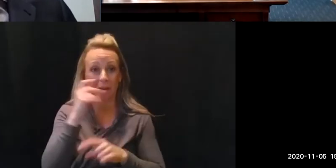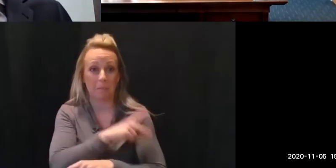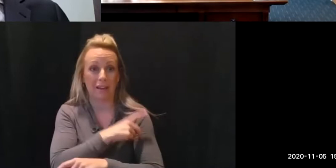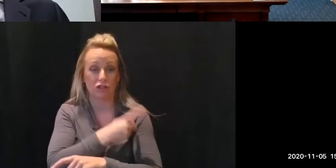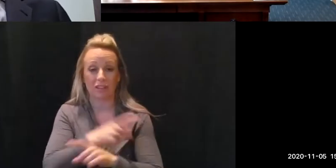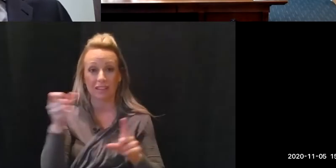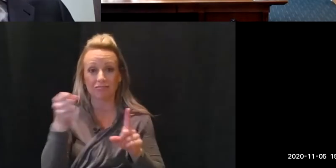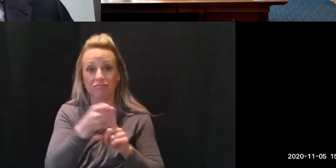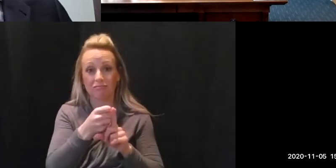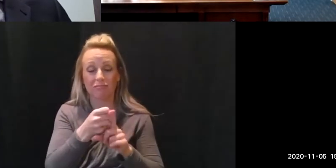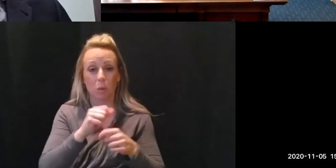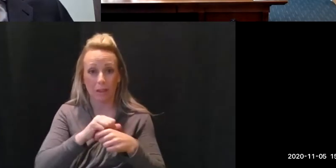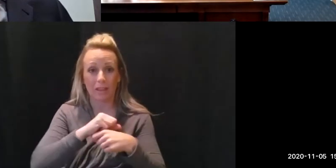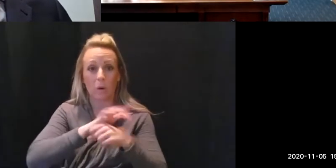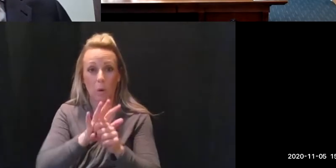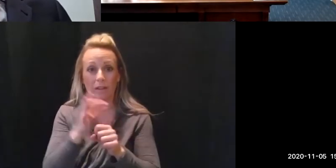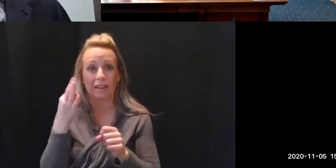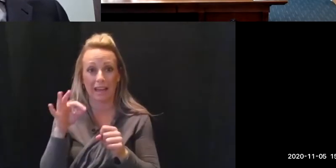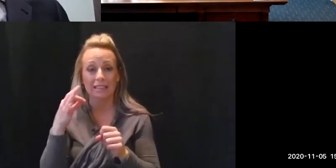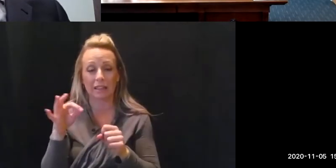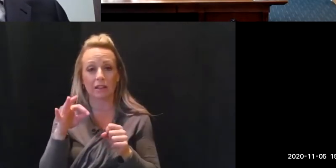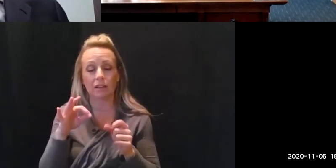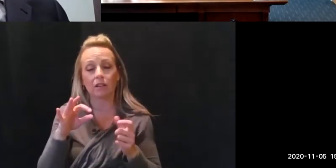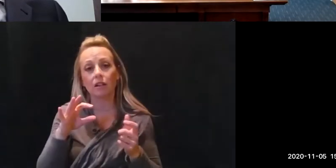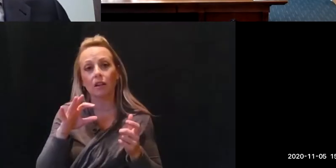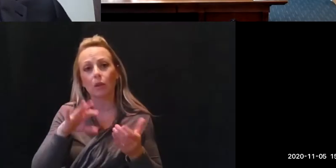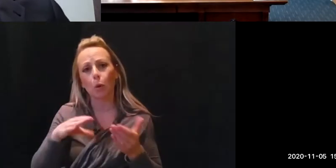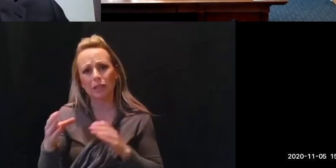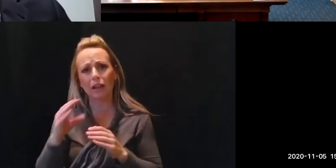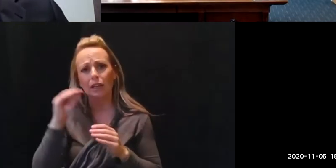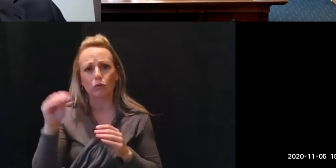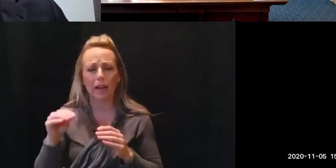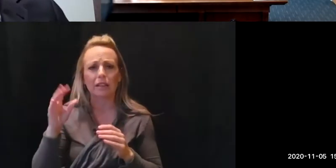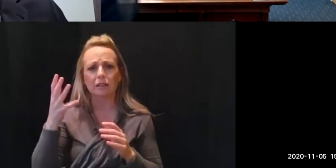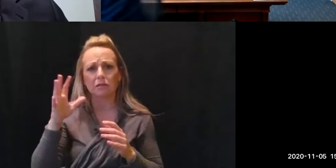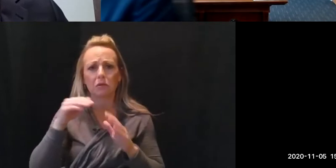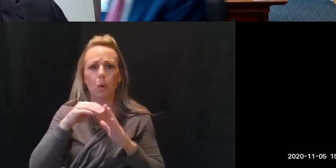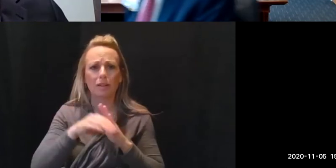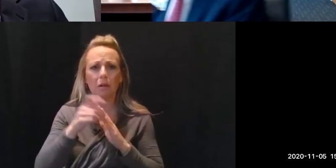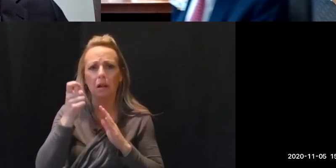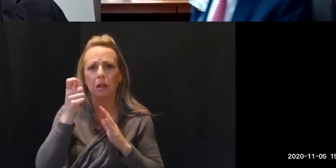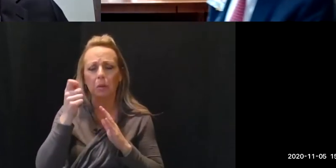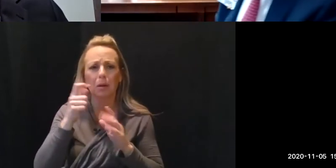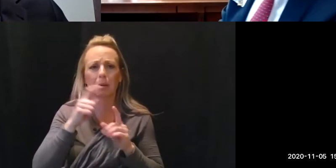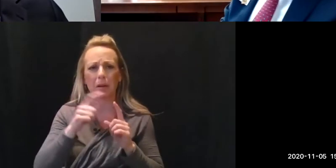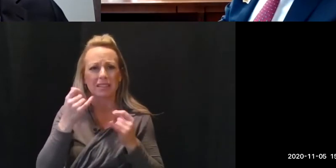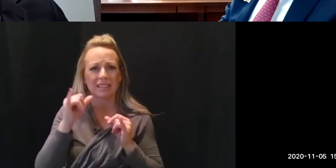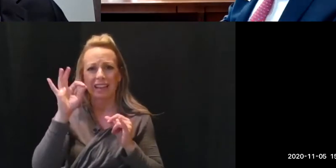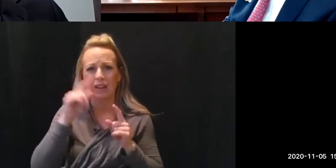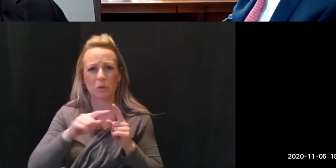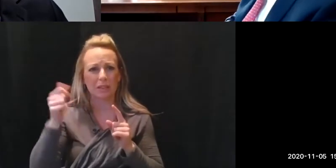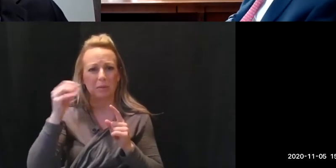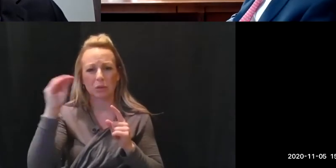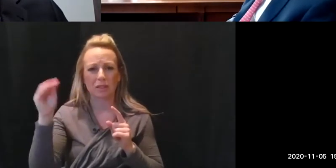COVID-19, although the mortality rates come down a bit, we're still running at about a 9 to 10% mortality rate when people are